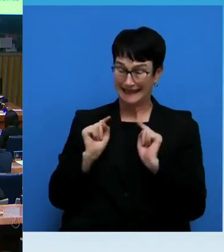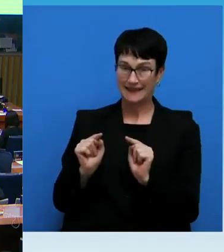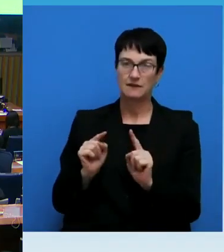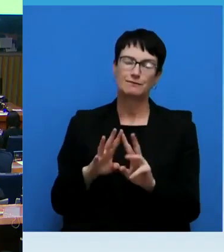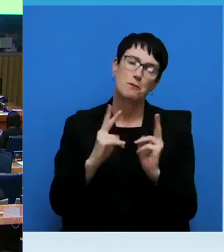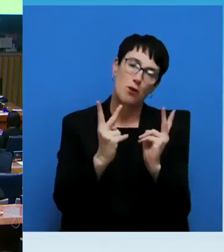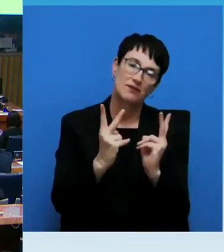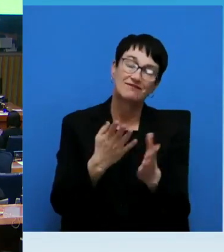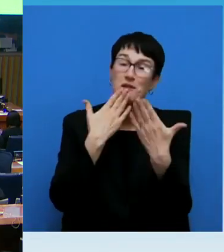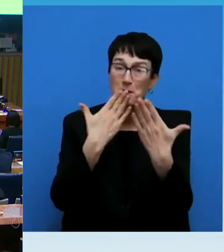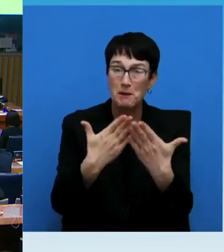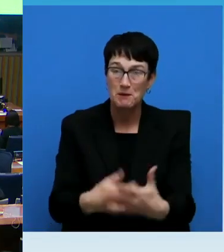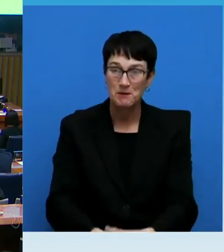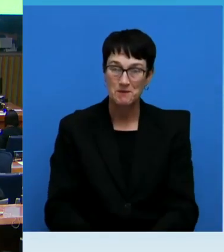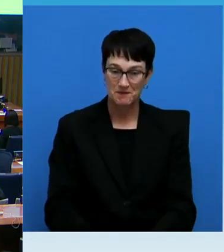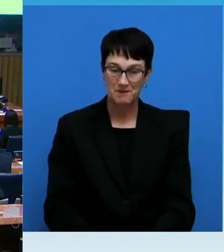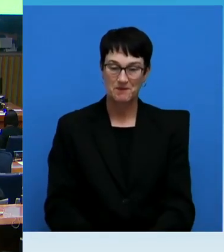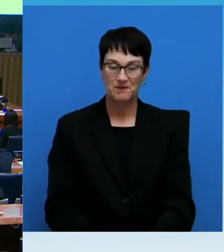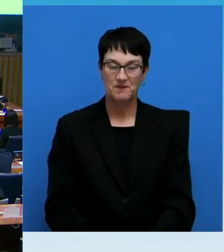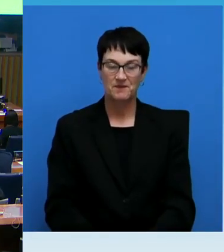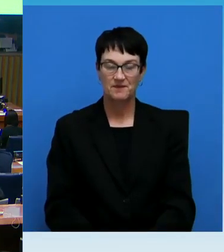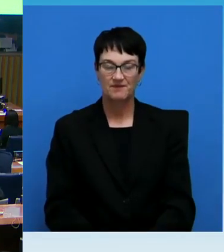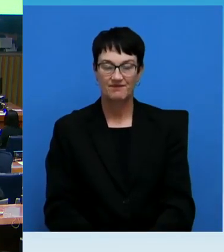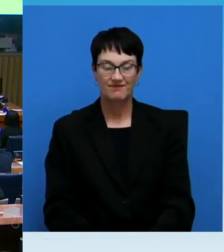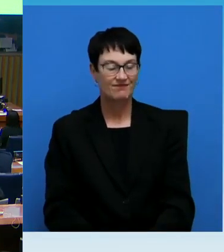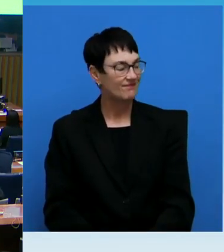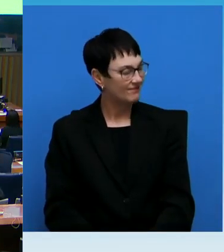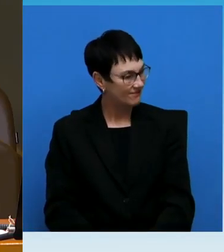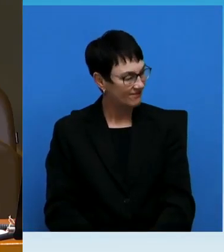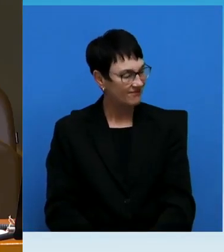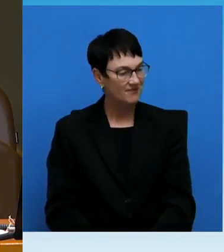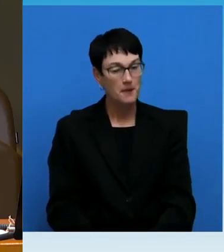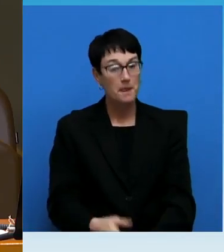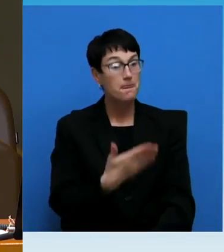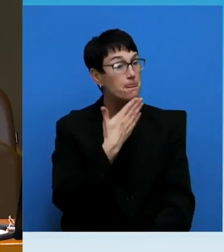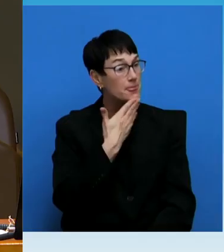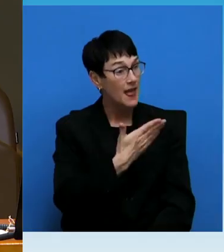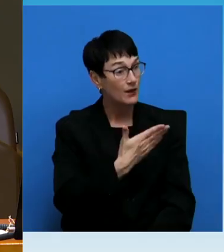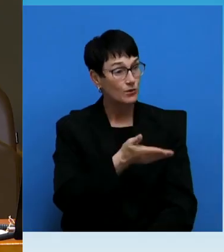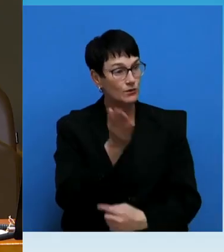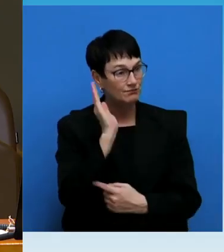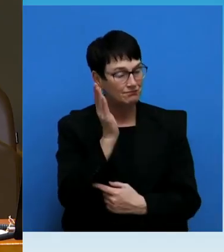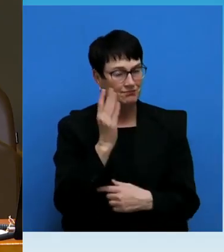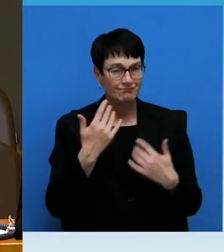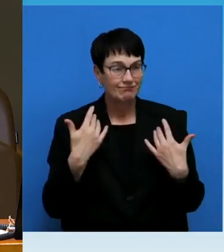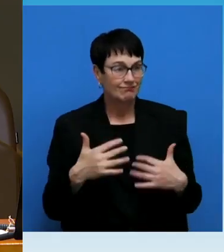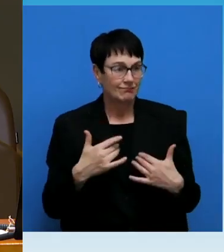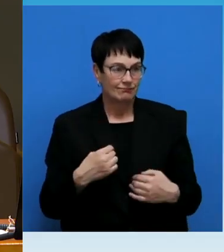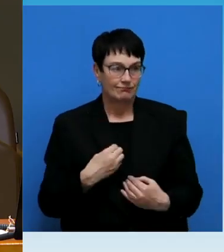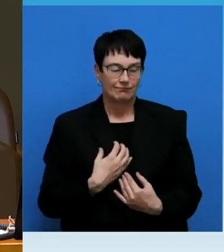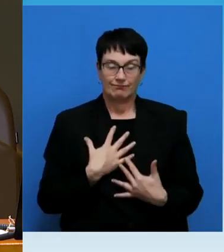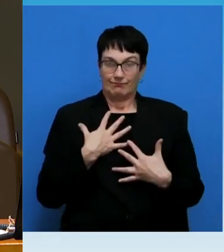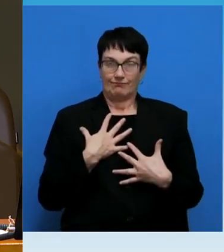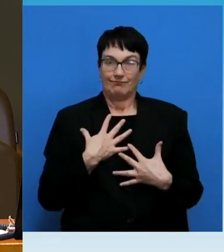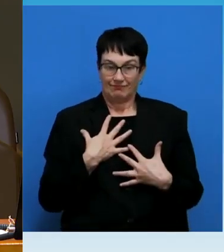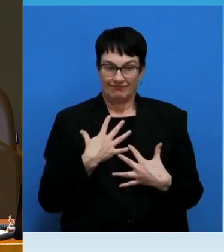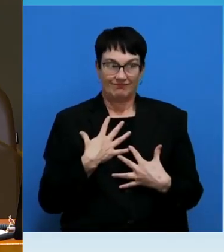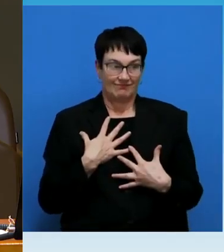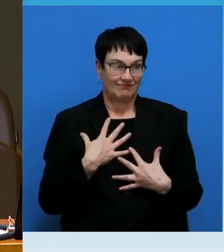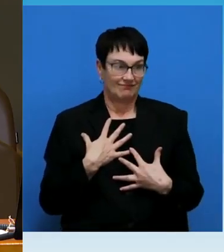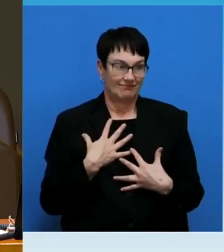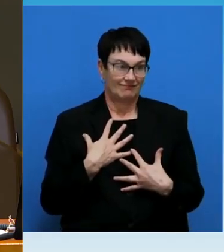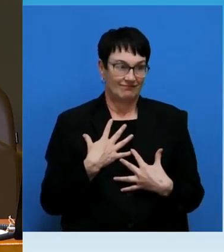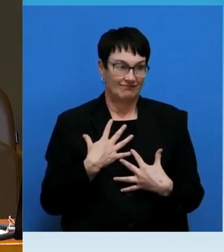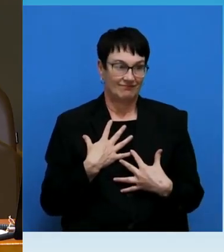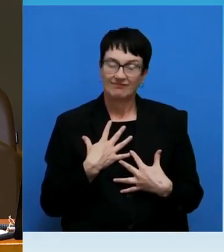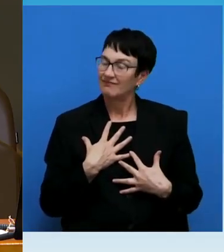Thank you. Thank you very much for this inspiring speech and for reminding us